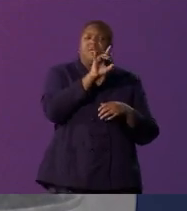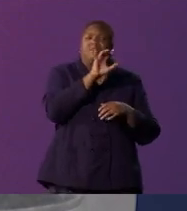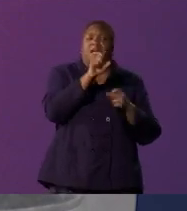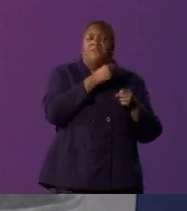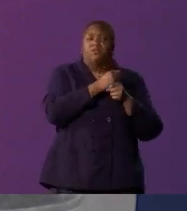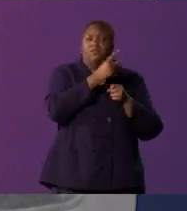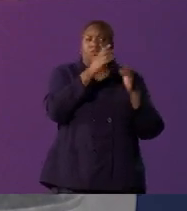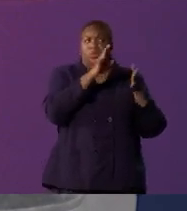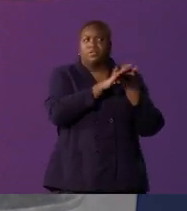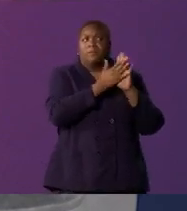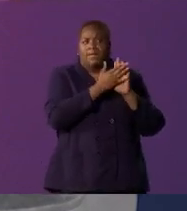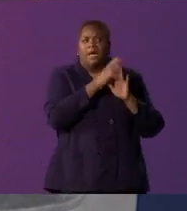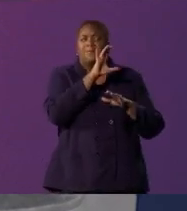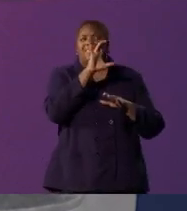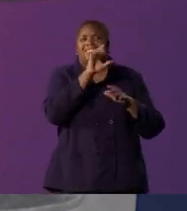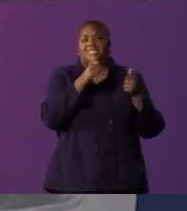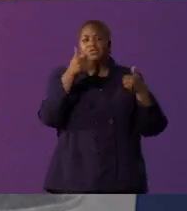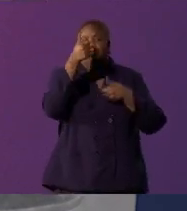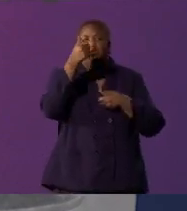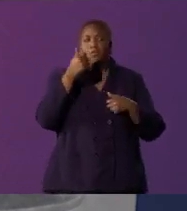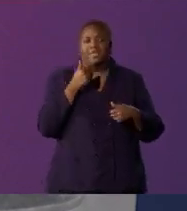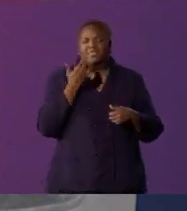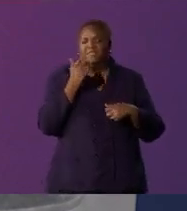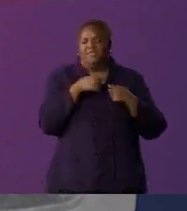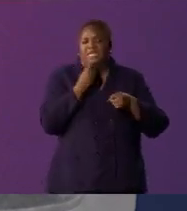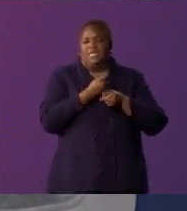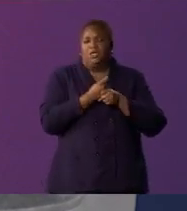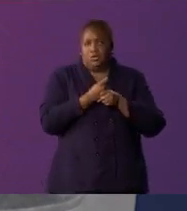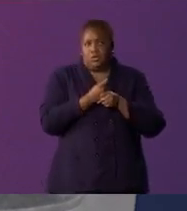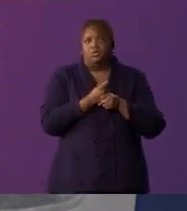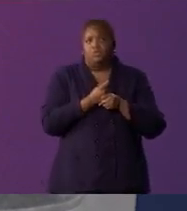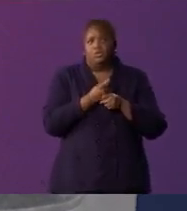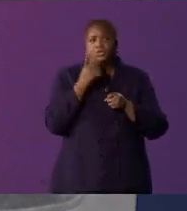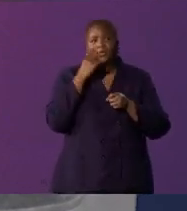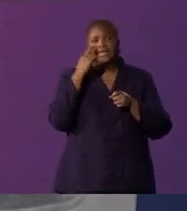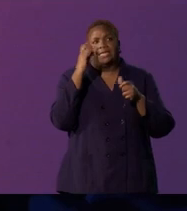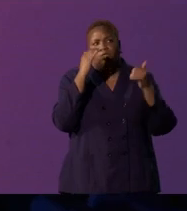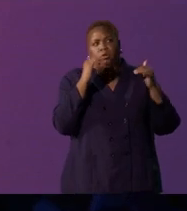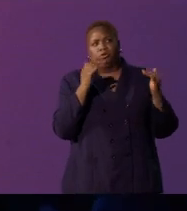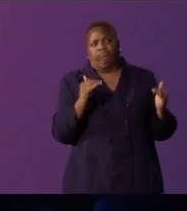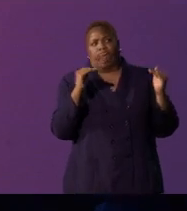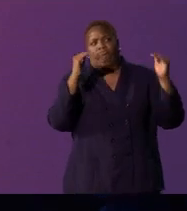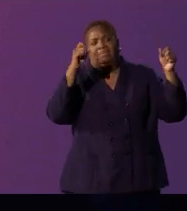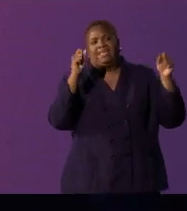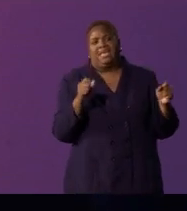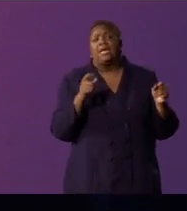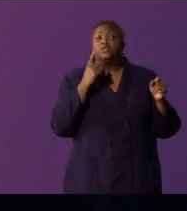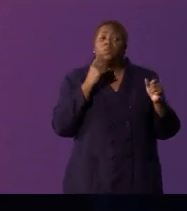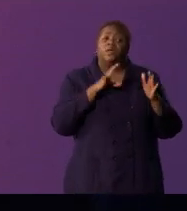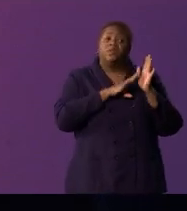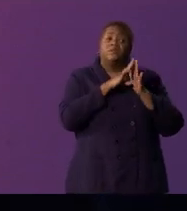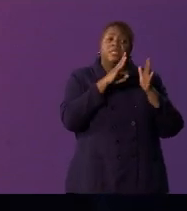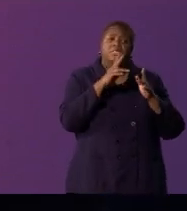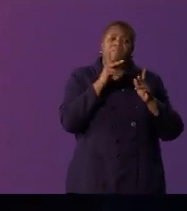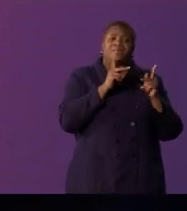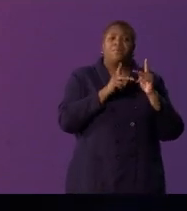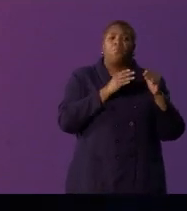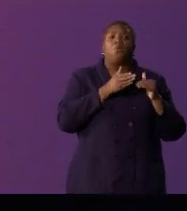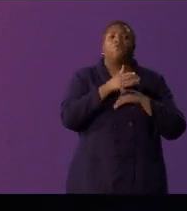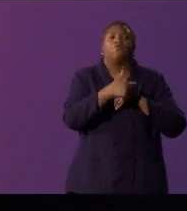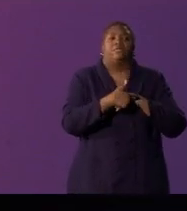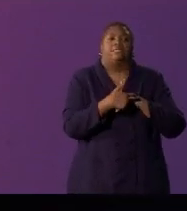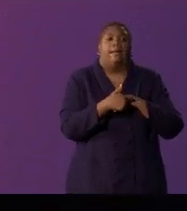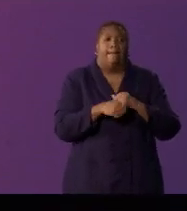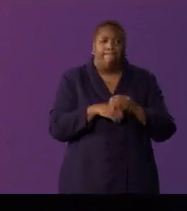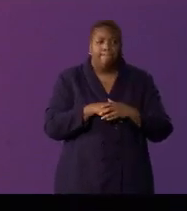could be in the C-suite. So we were looking at slices going way back and developing these people over time. And these people who showed